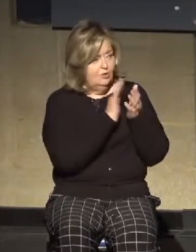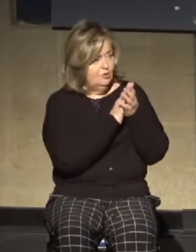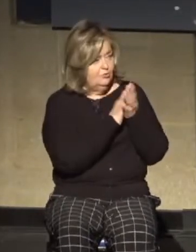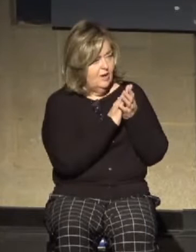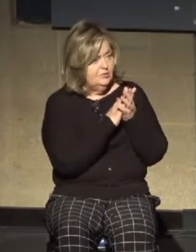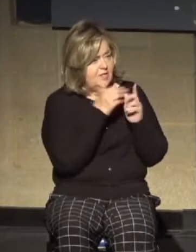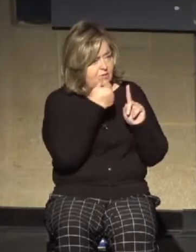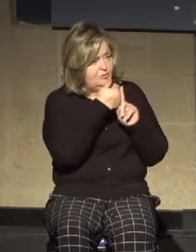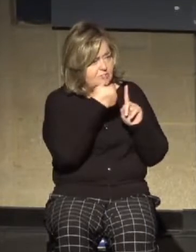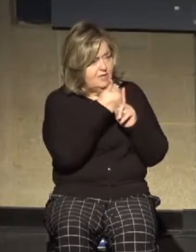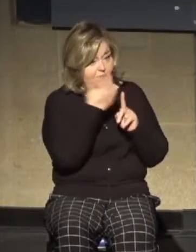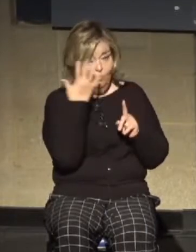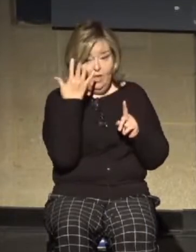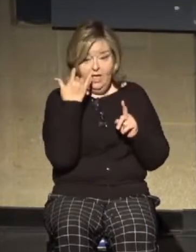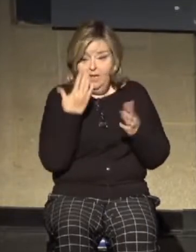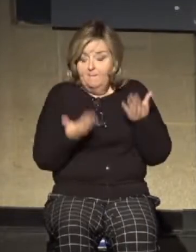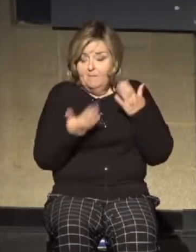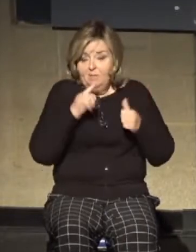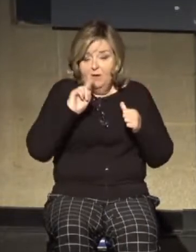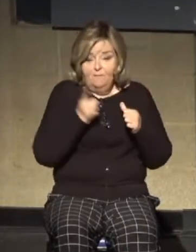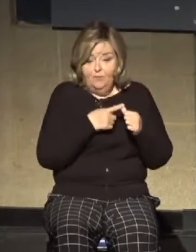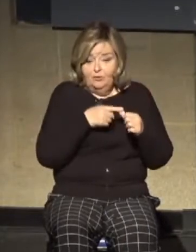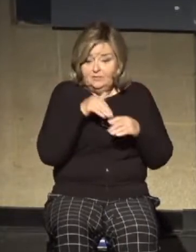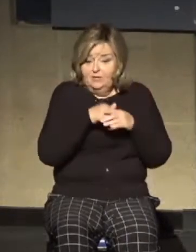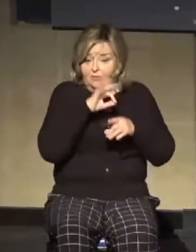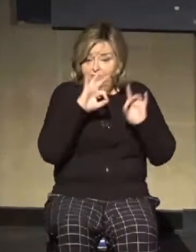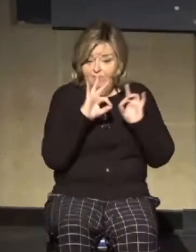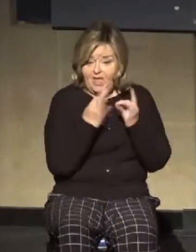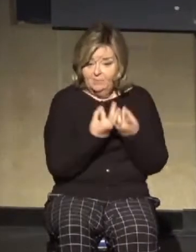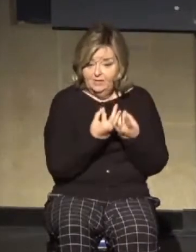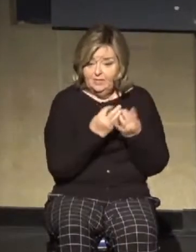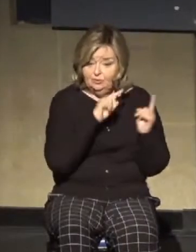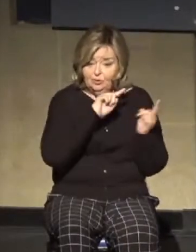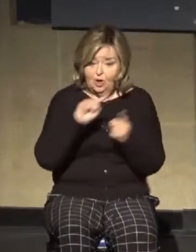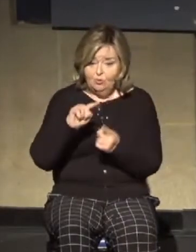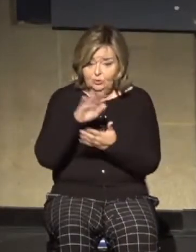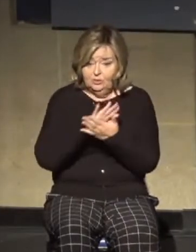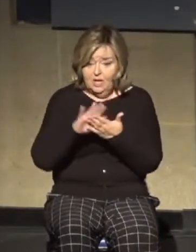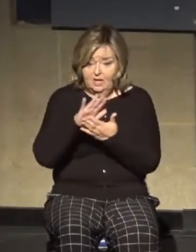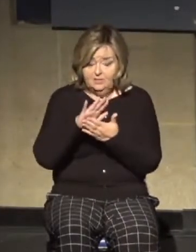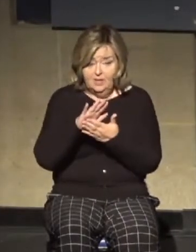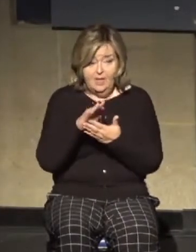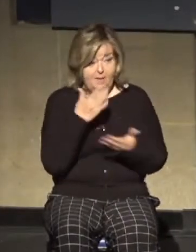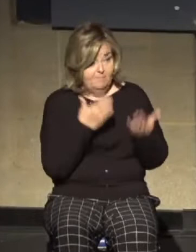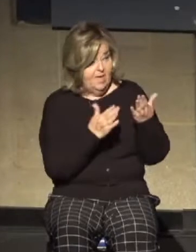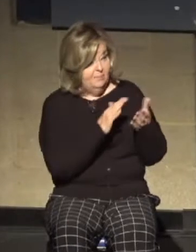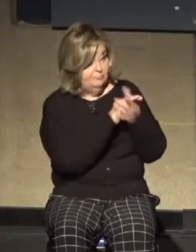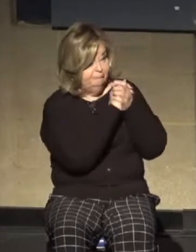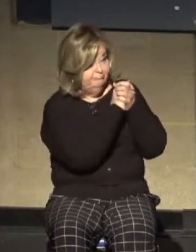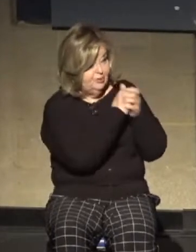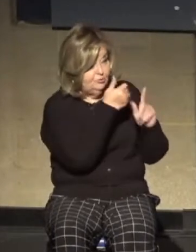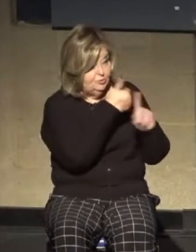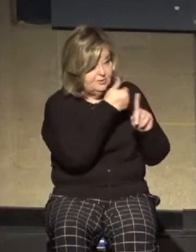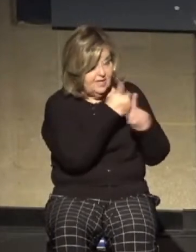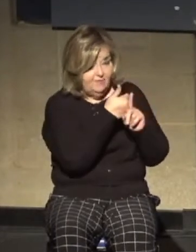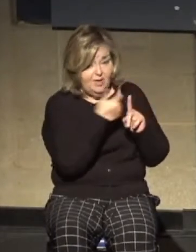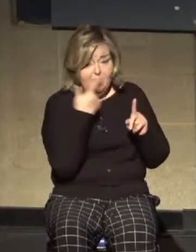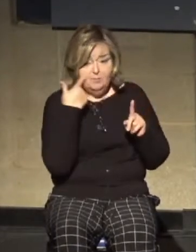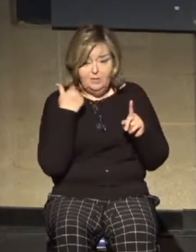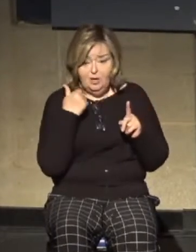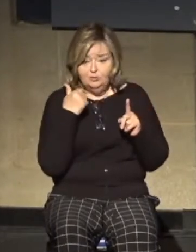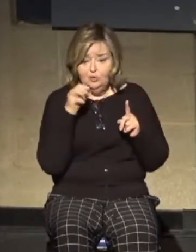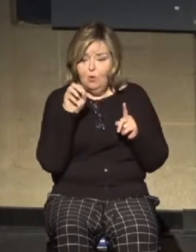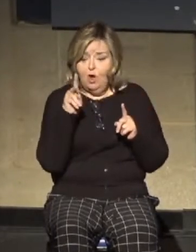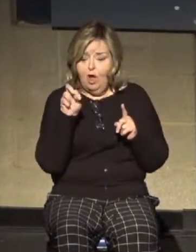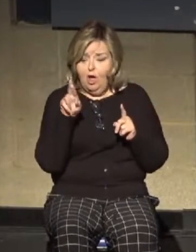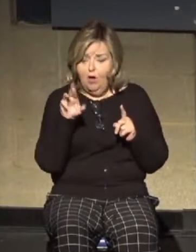Congratulate yourself because you're the first in your family to earn a credential. Maybe you can congratulate yourself because you overcame adversities